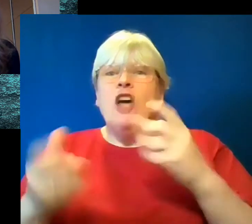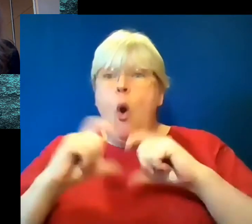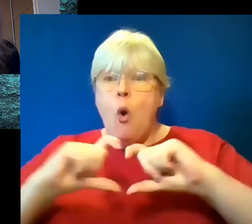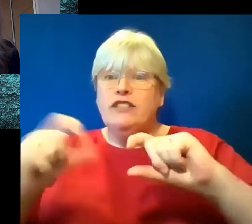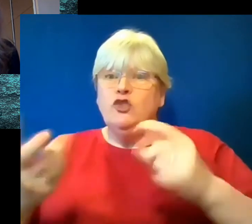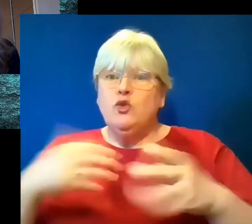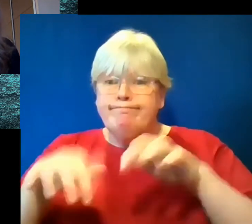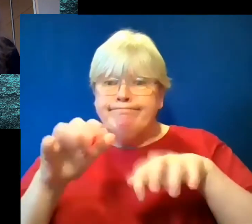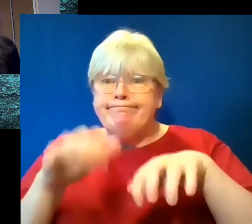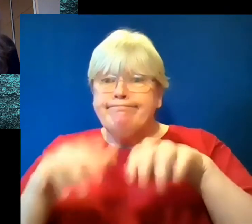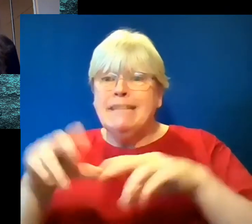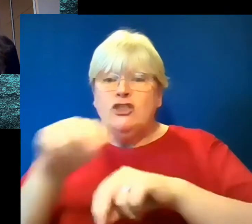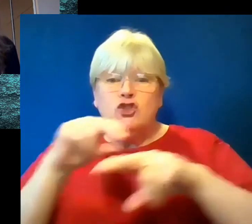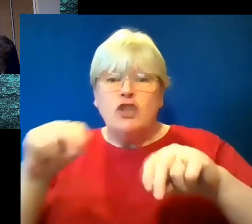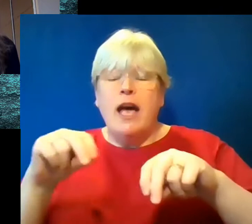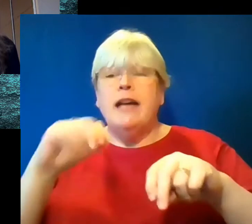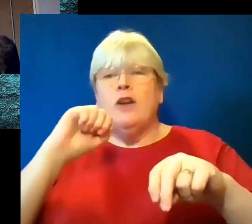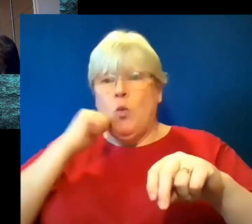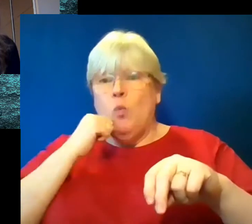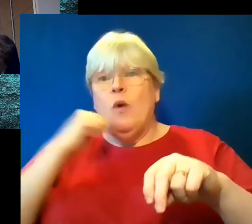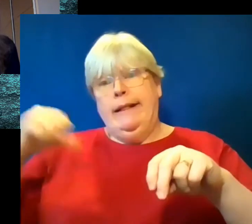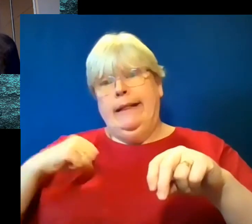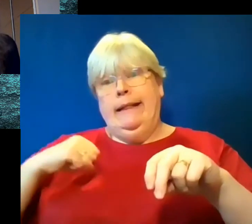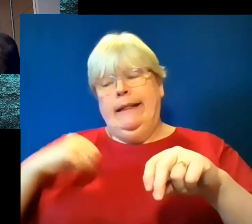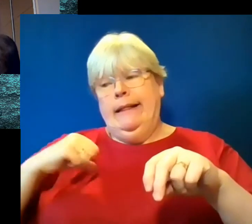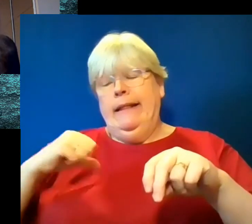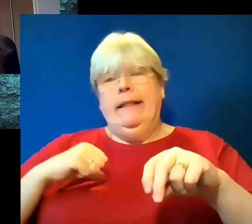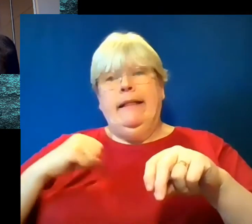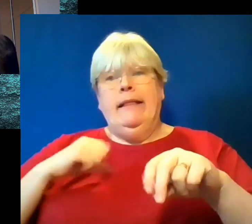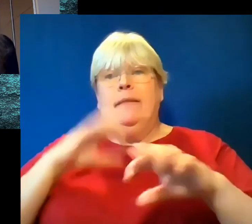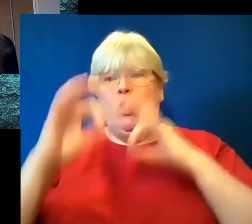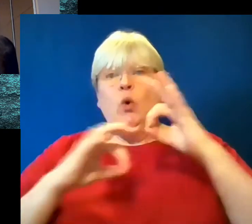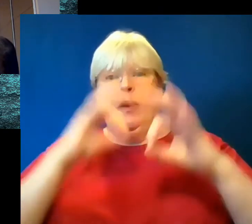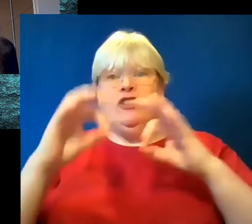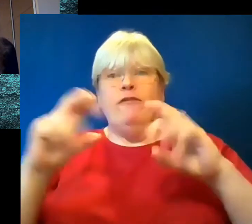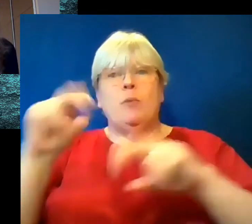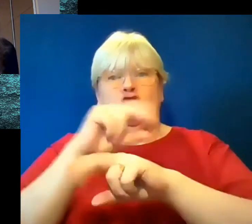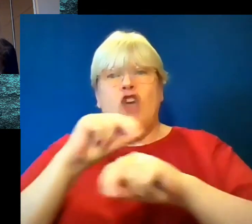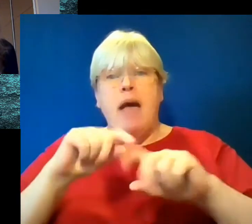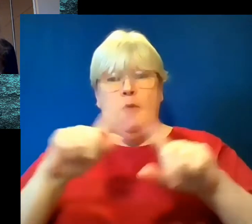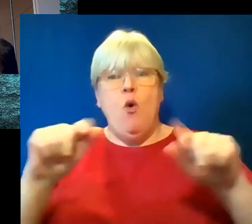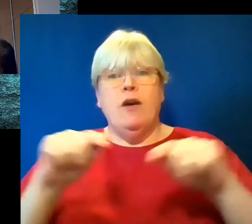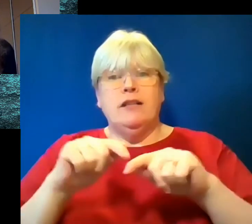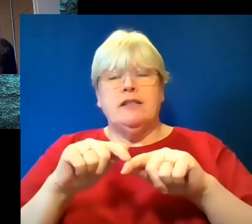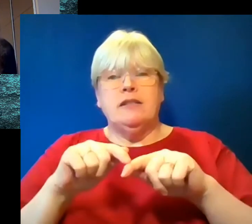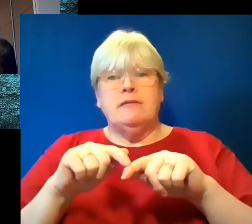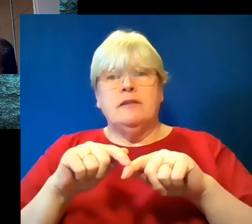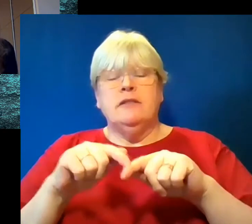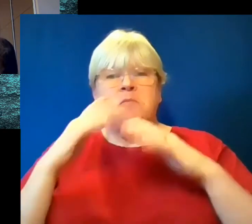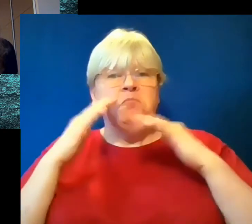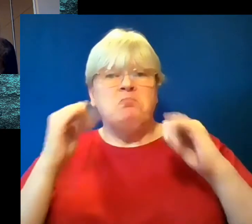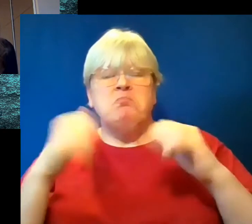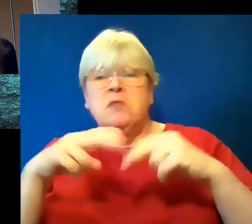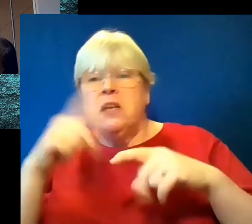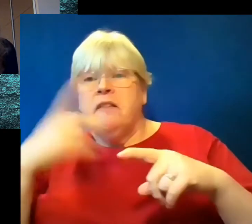and in 2 seconds, we shall head over to the chat box and have a look and see what's in that. But thank you so